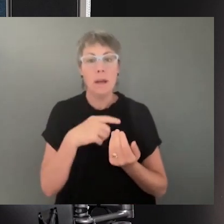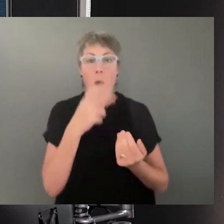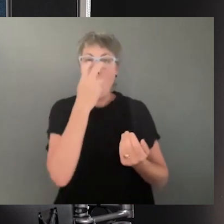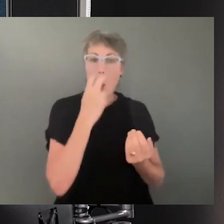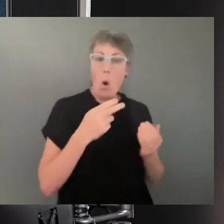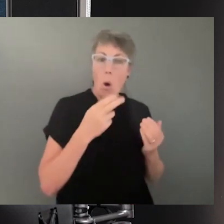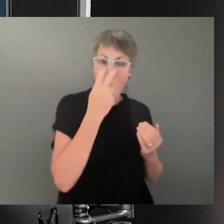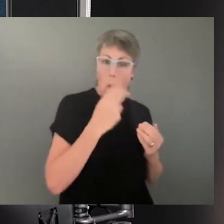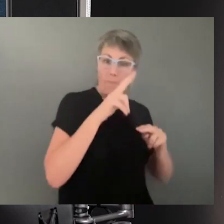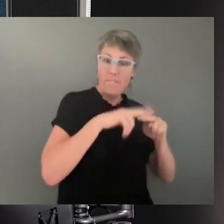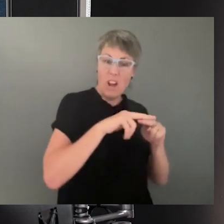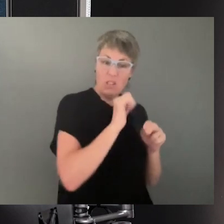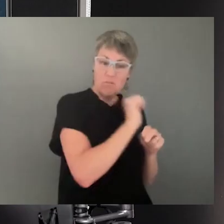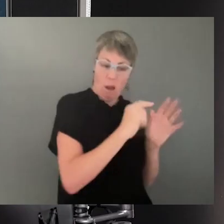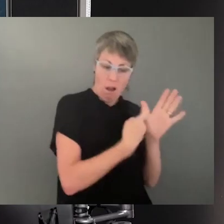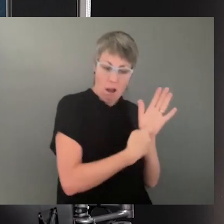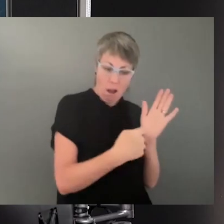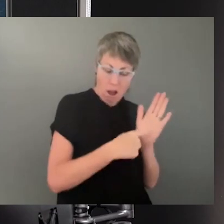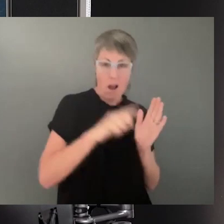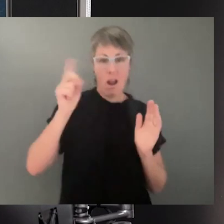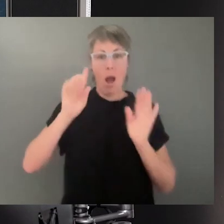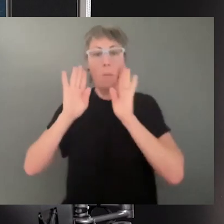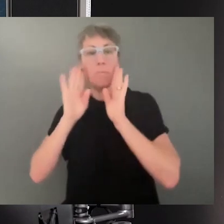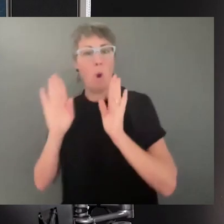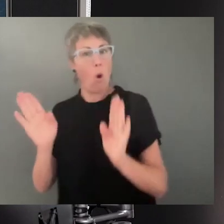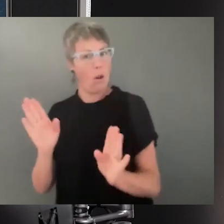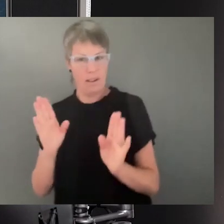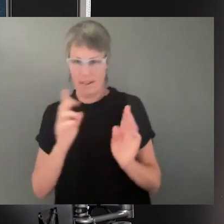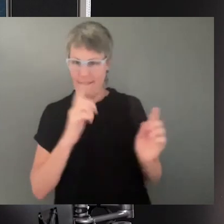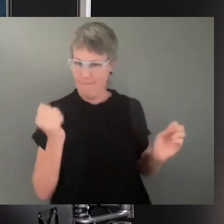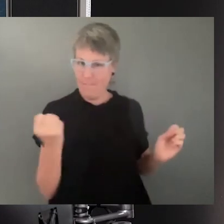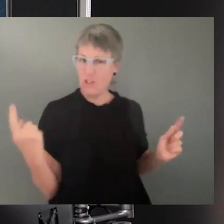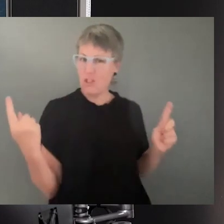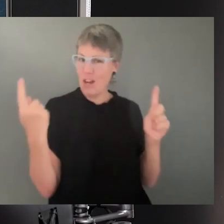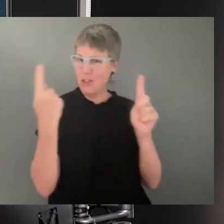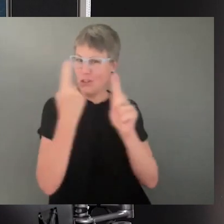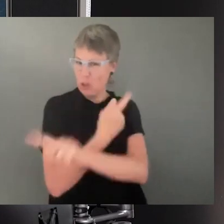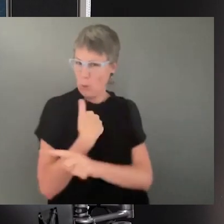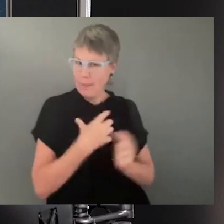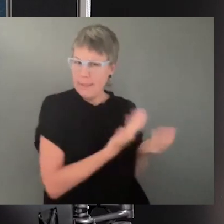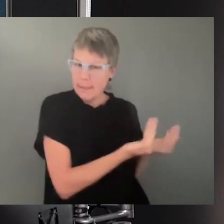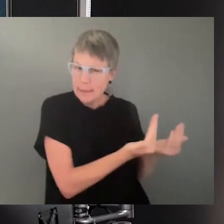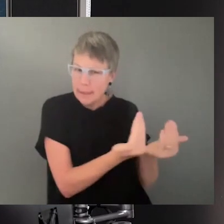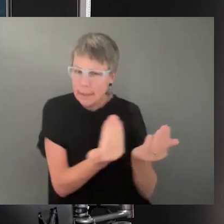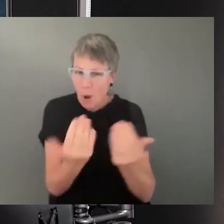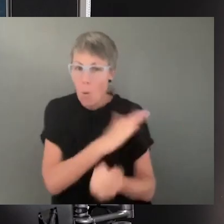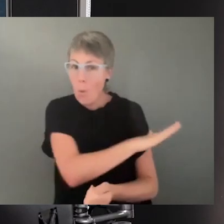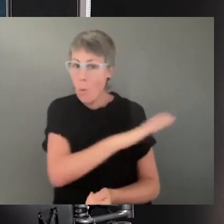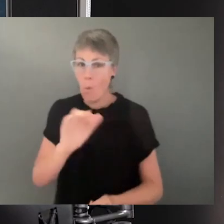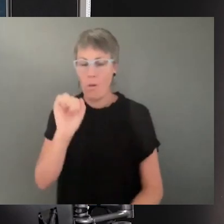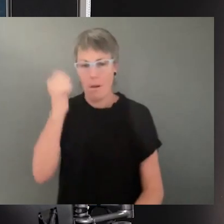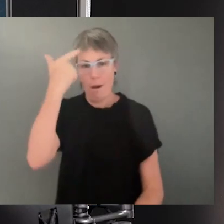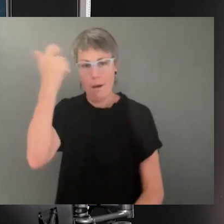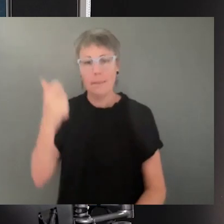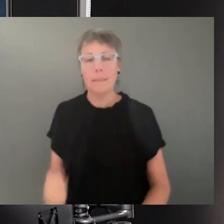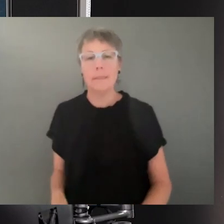to continue to expand this or build even further back in history? We'd love to continue to expand it,